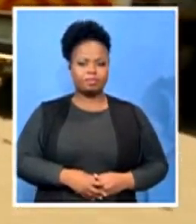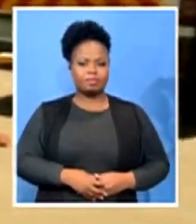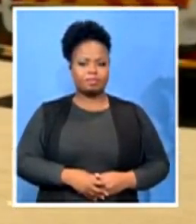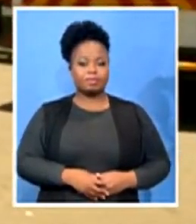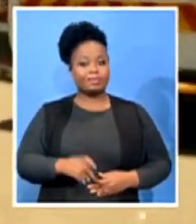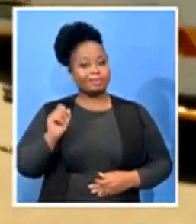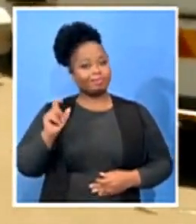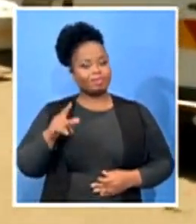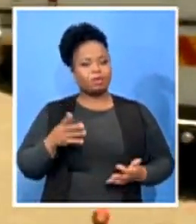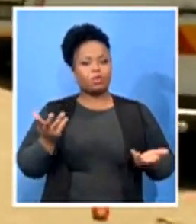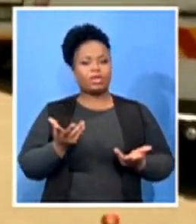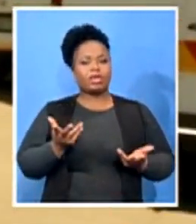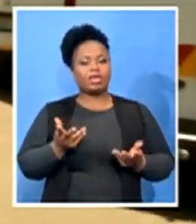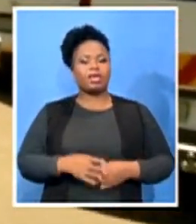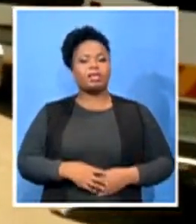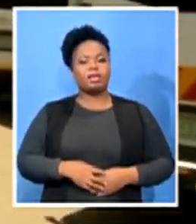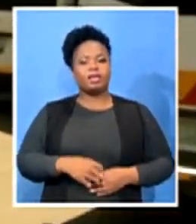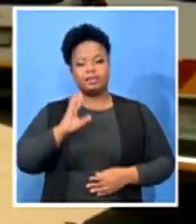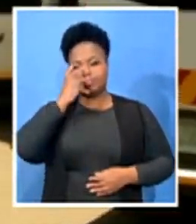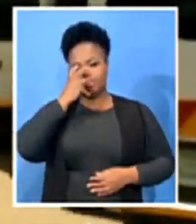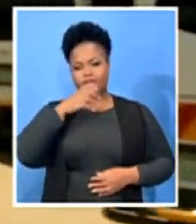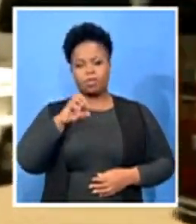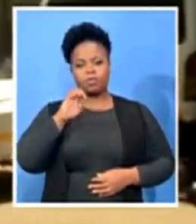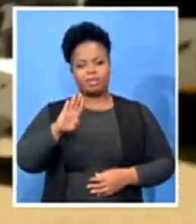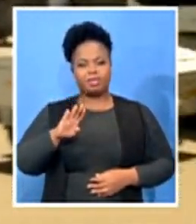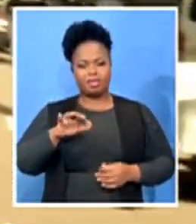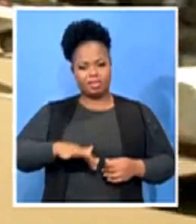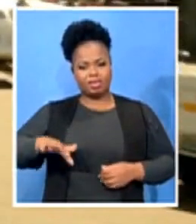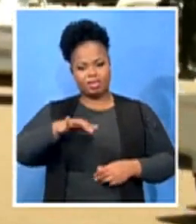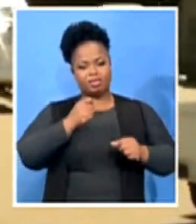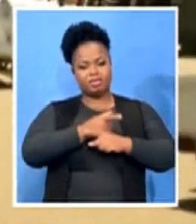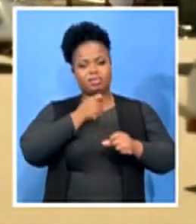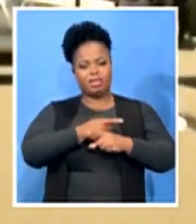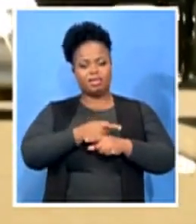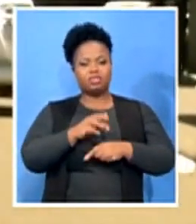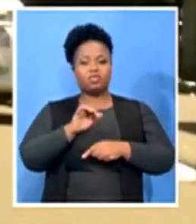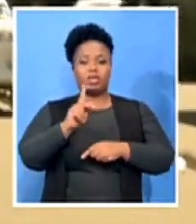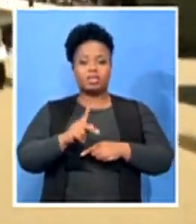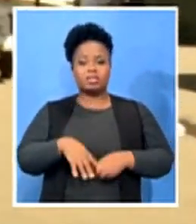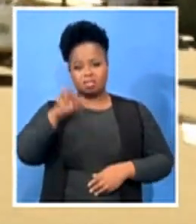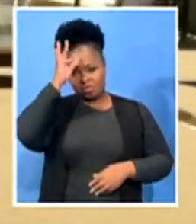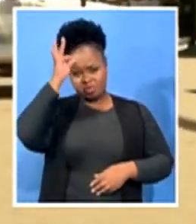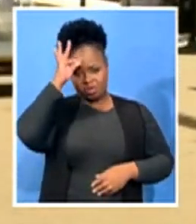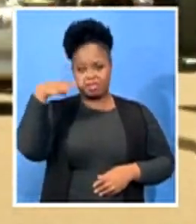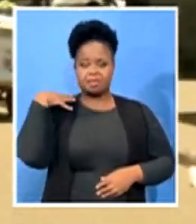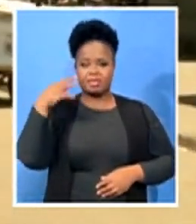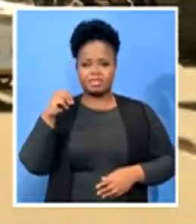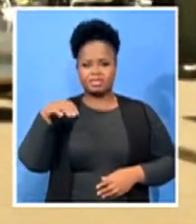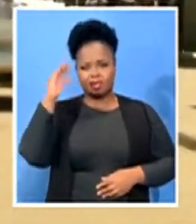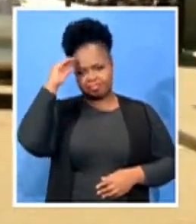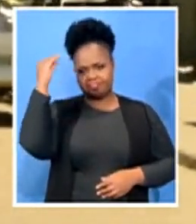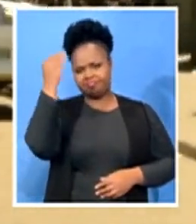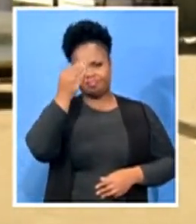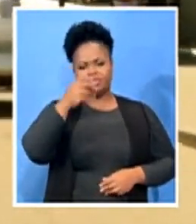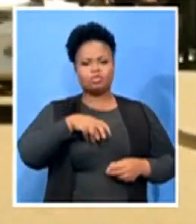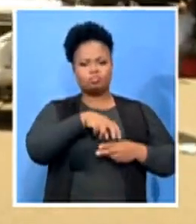This is the Bloemfontein taxi rank. Of course, the police minister, Bheki Cele, he is expected to move from here to go to the malls,